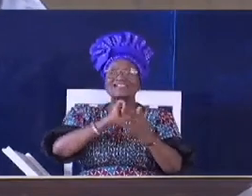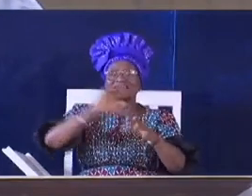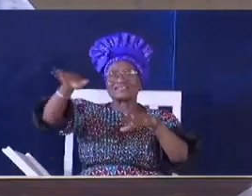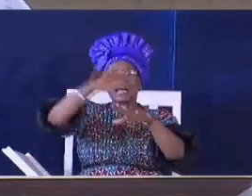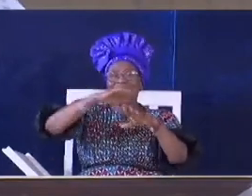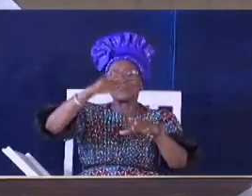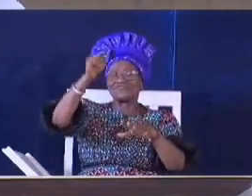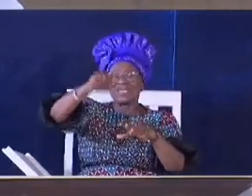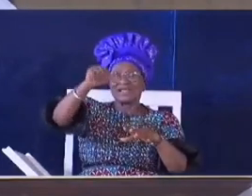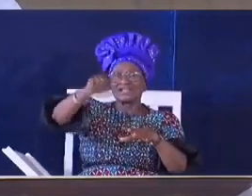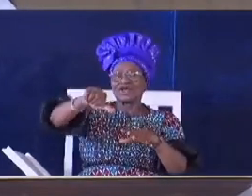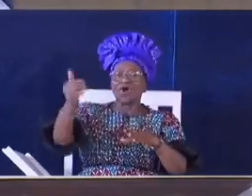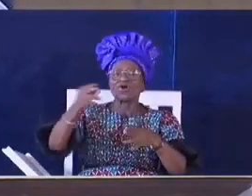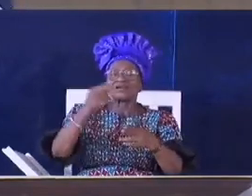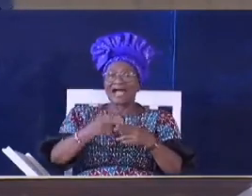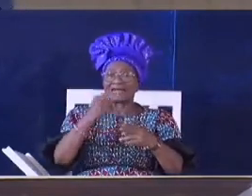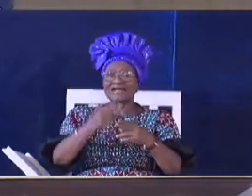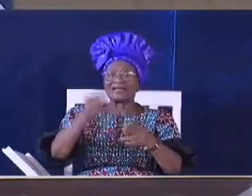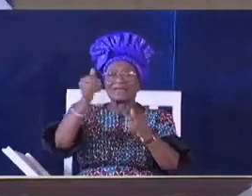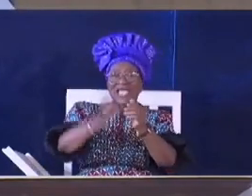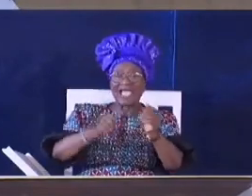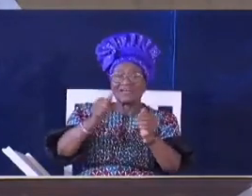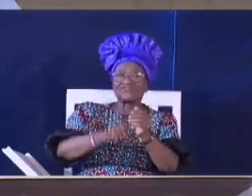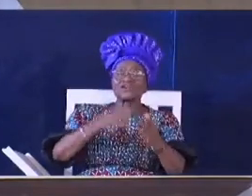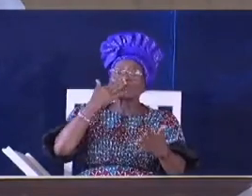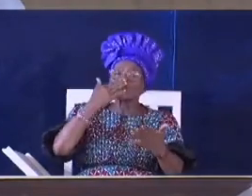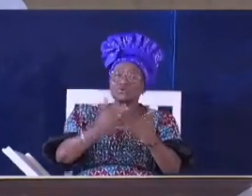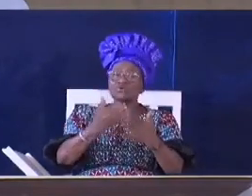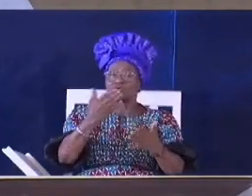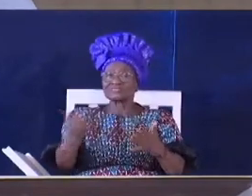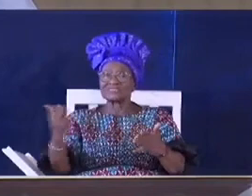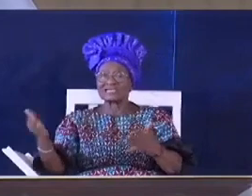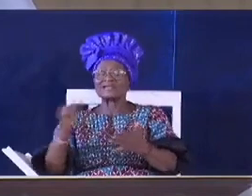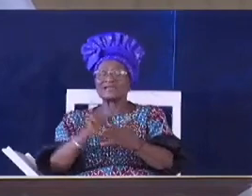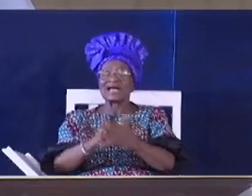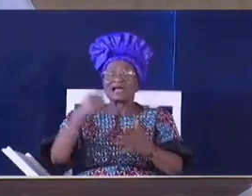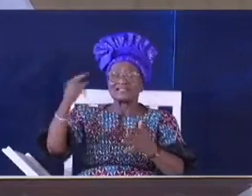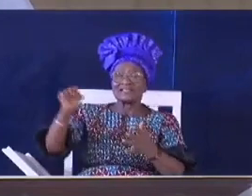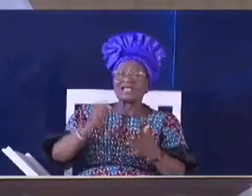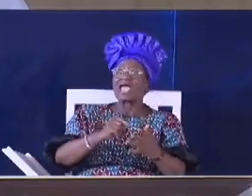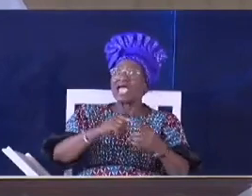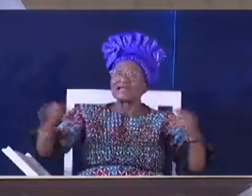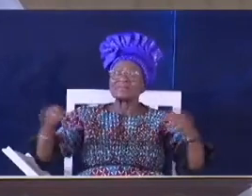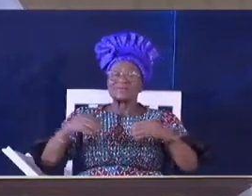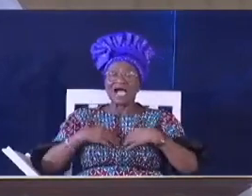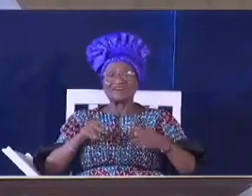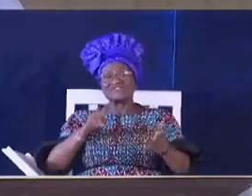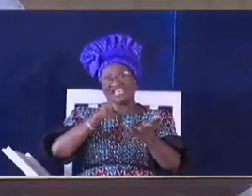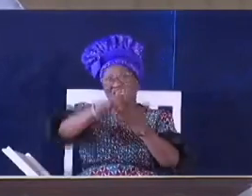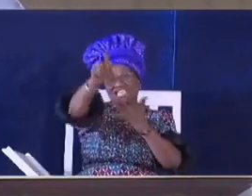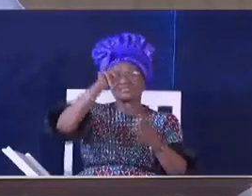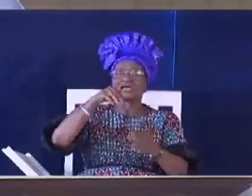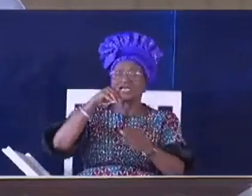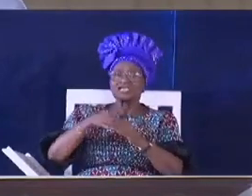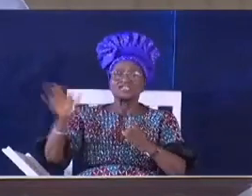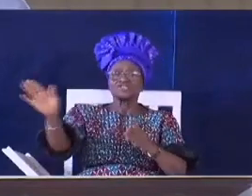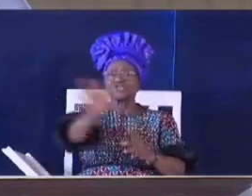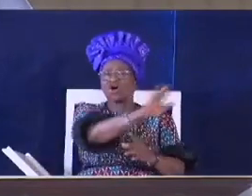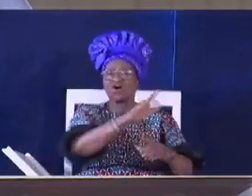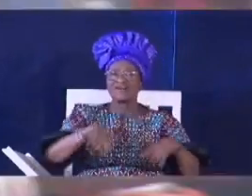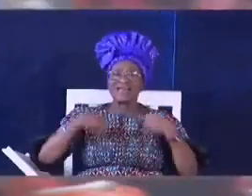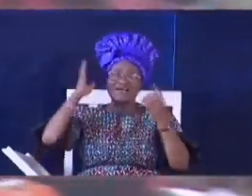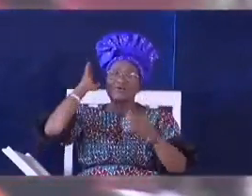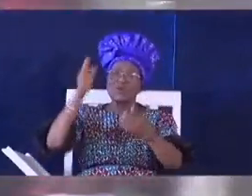name, every good thing that the enemy had killed in your life will come back